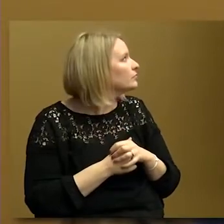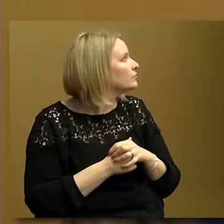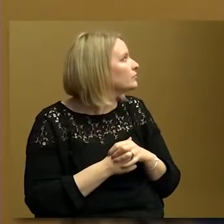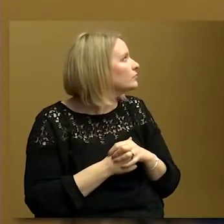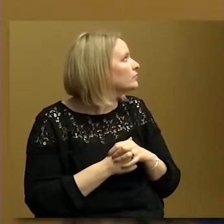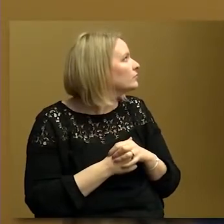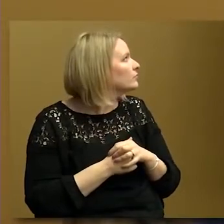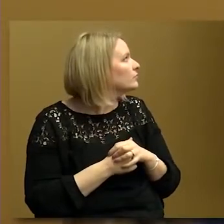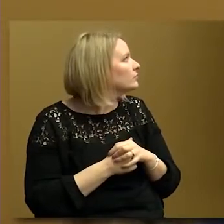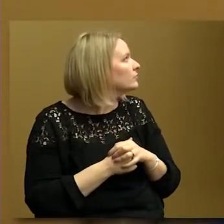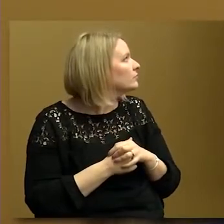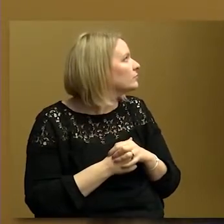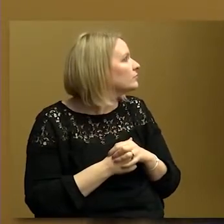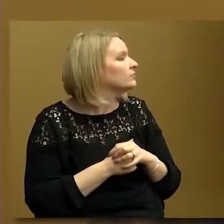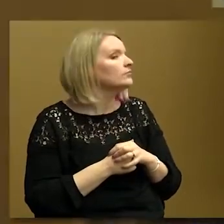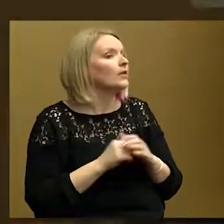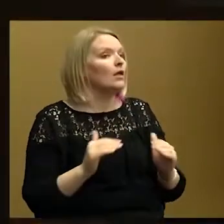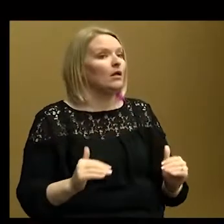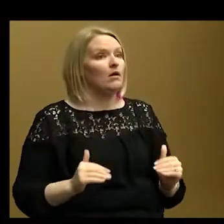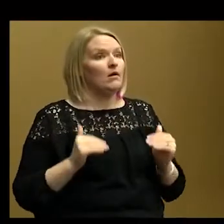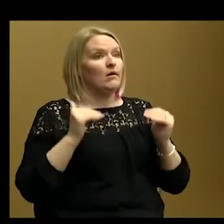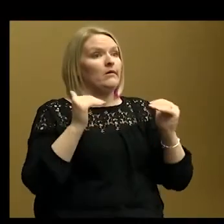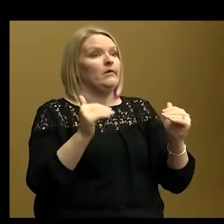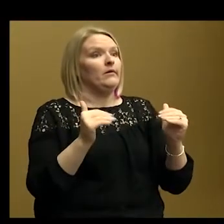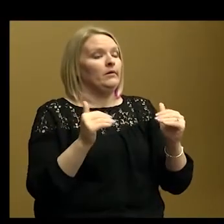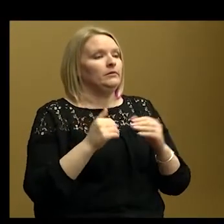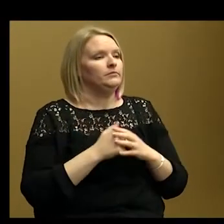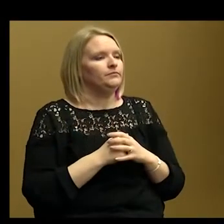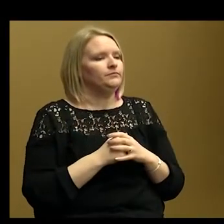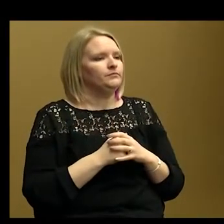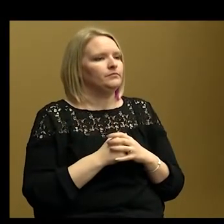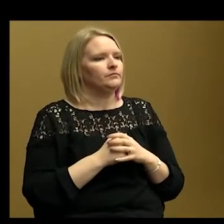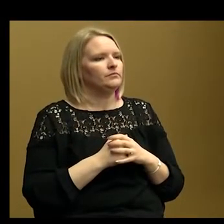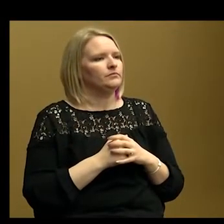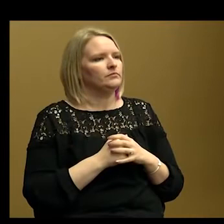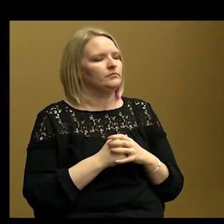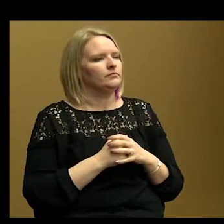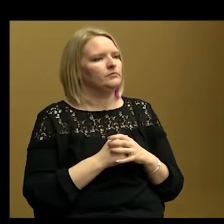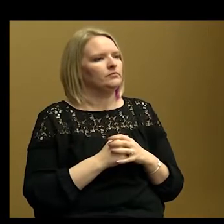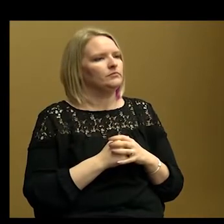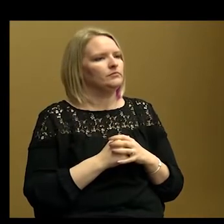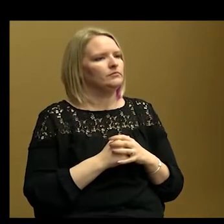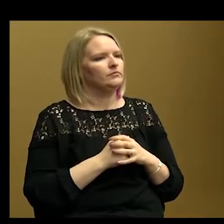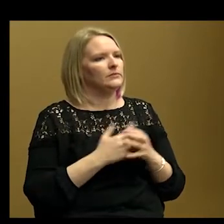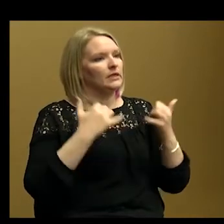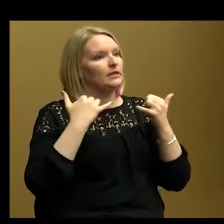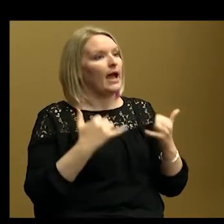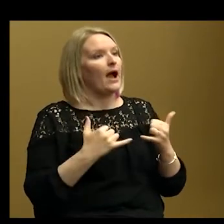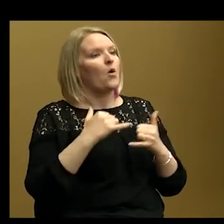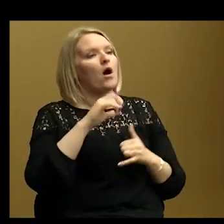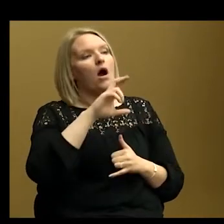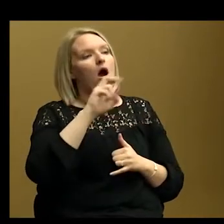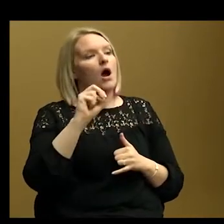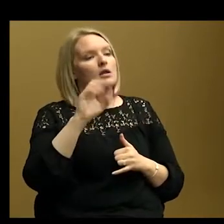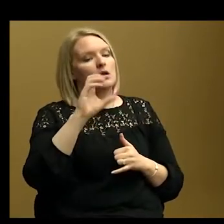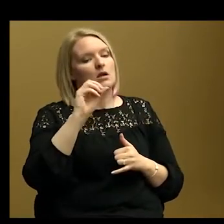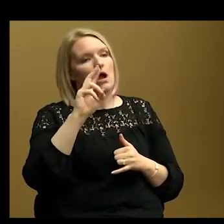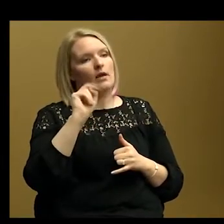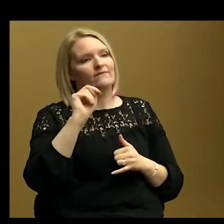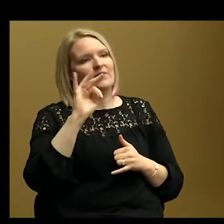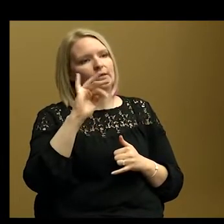Okay. So level 3 is when we're starting to get into unconventional. This is where